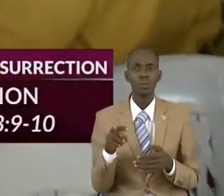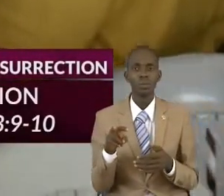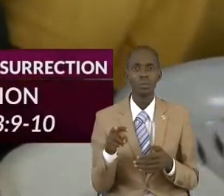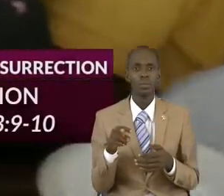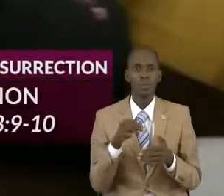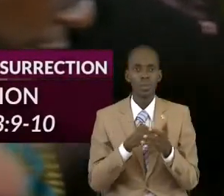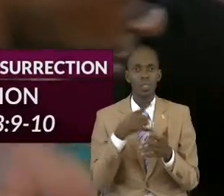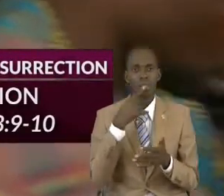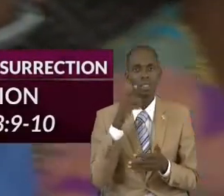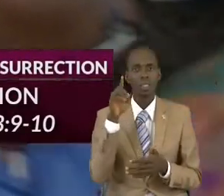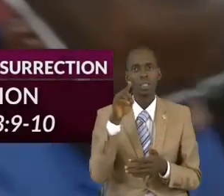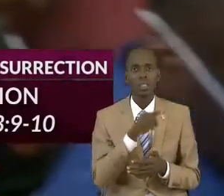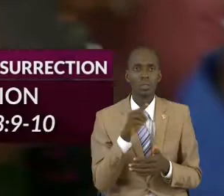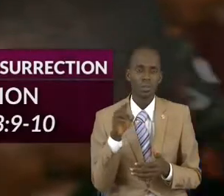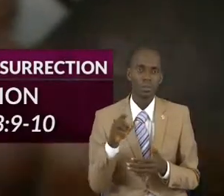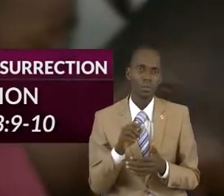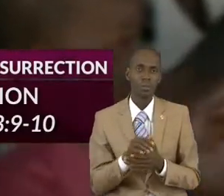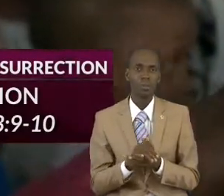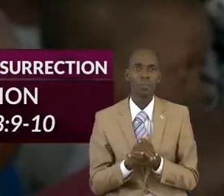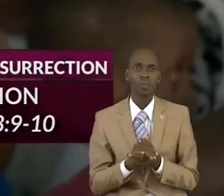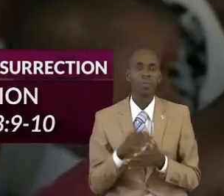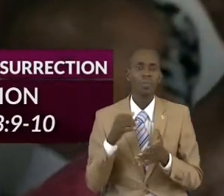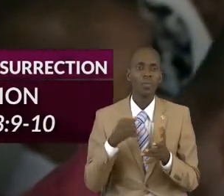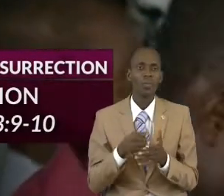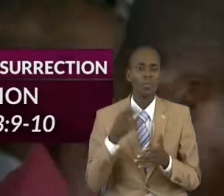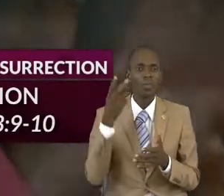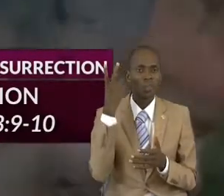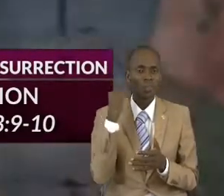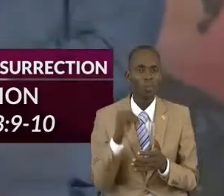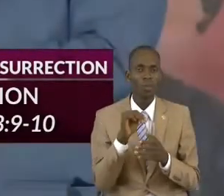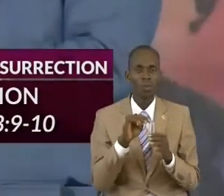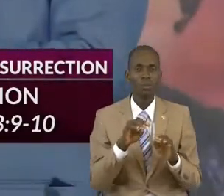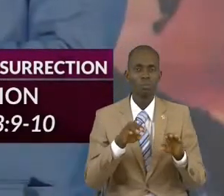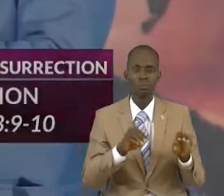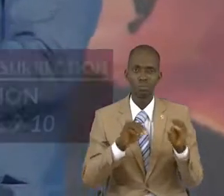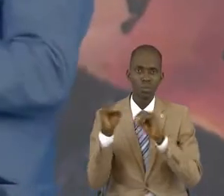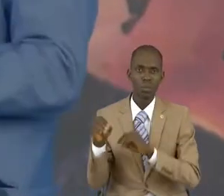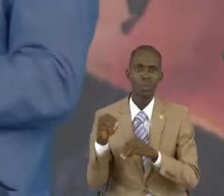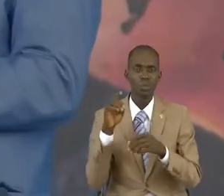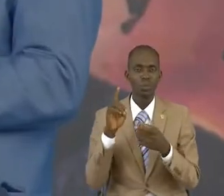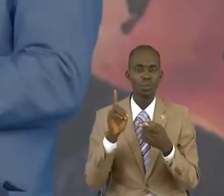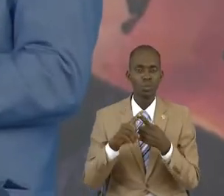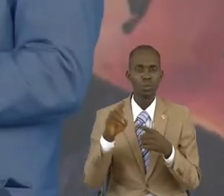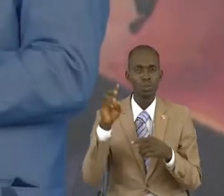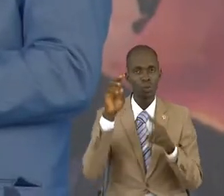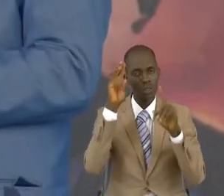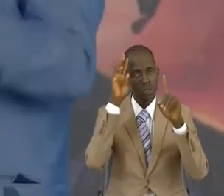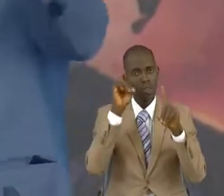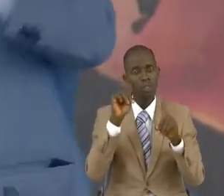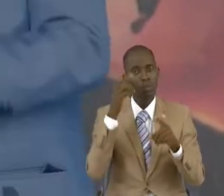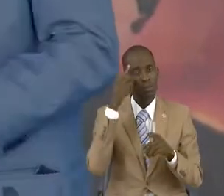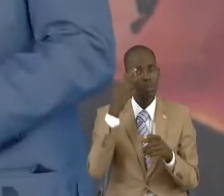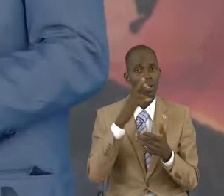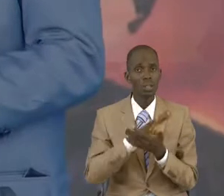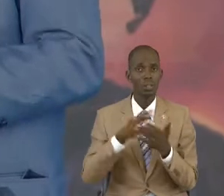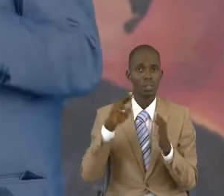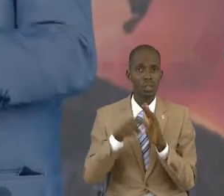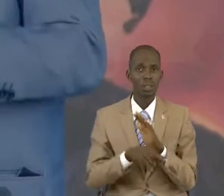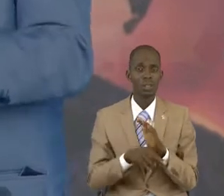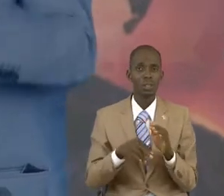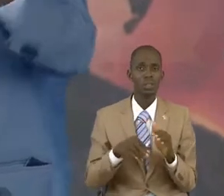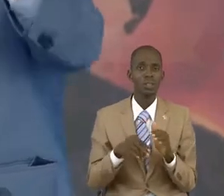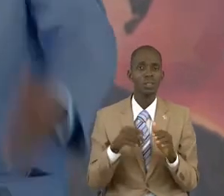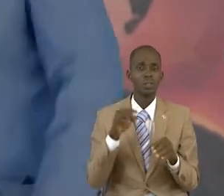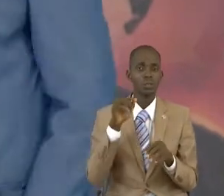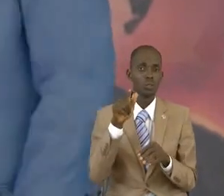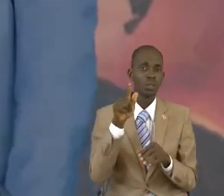therefore, it was imputed to him for righteousness. Verse 23, it says, now, it